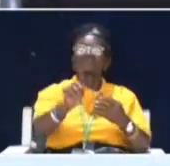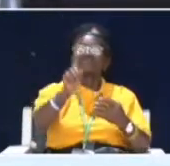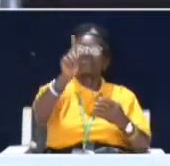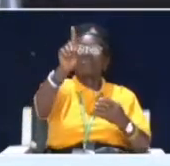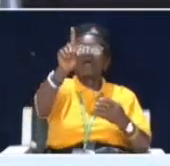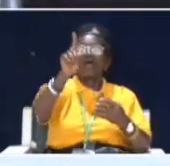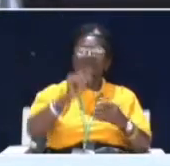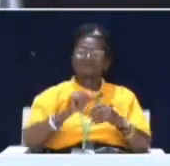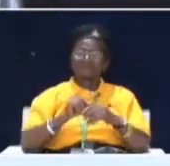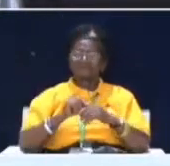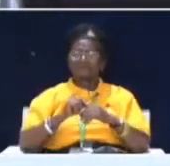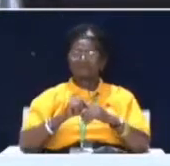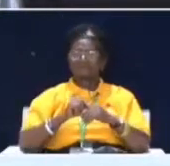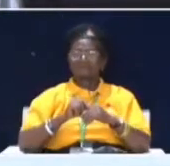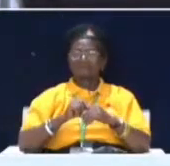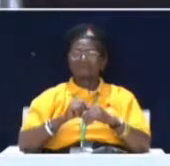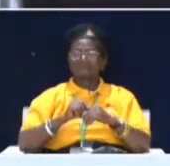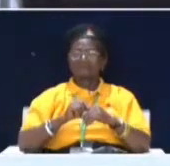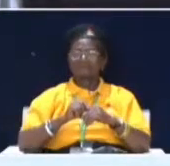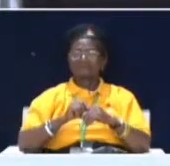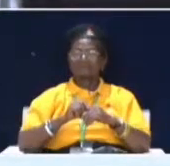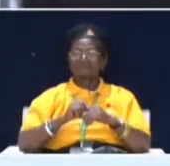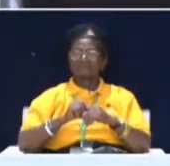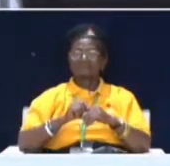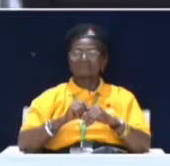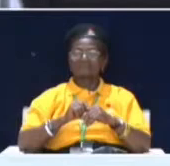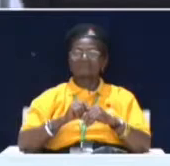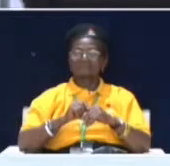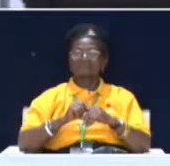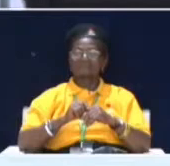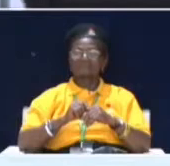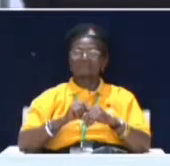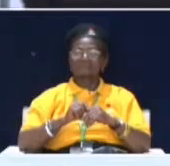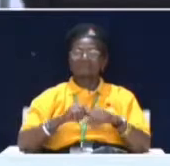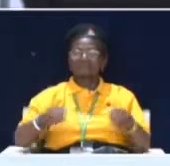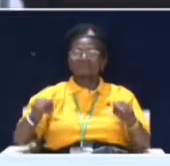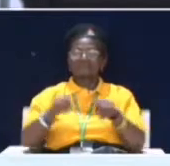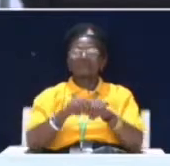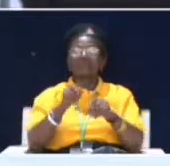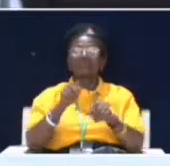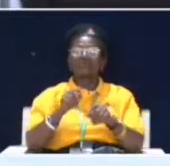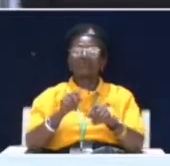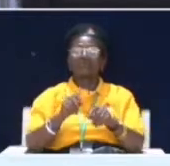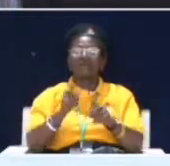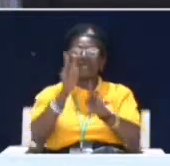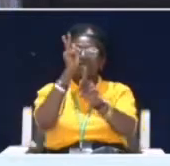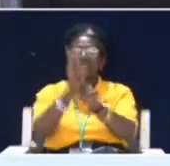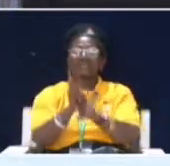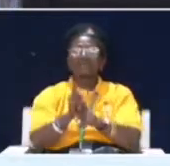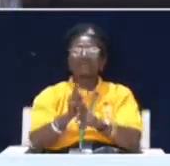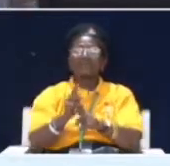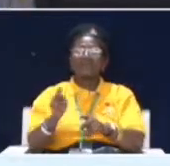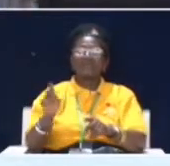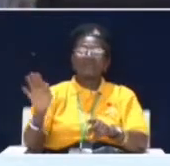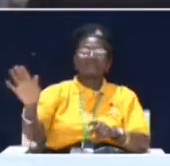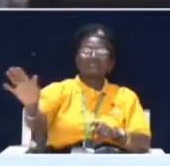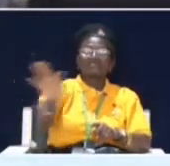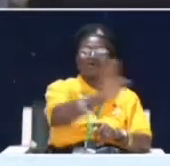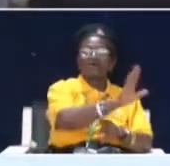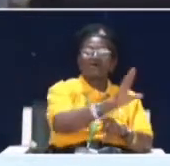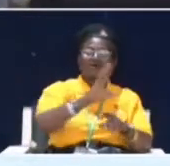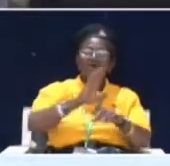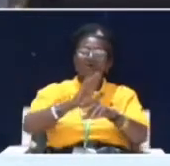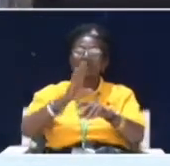nikan ni won lo si church lo josin si Olorun. So keep your church open so they can come. Nitori na ejo we